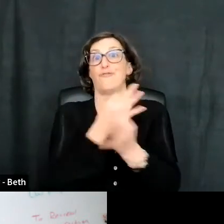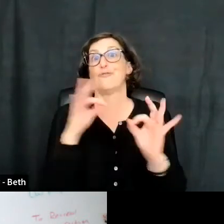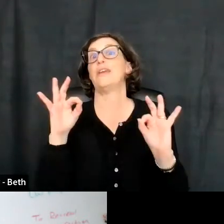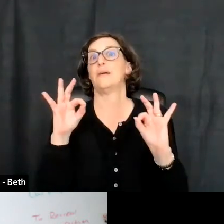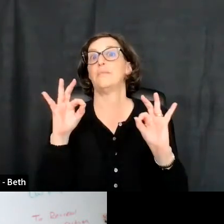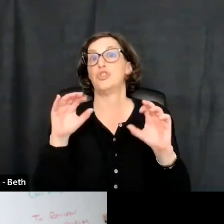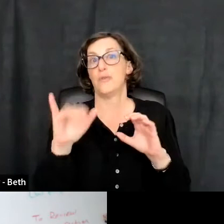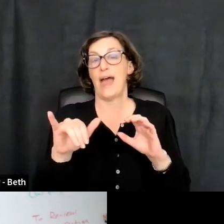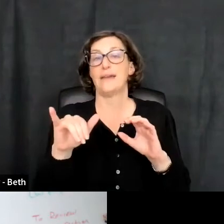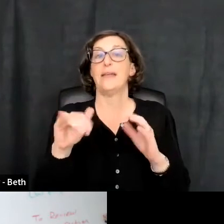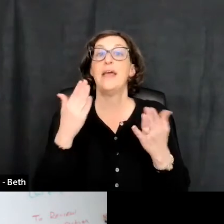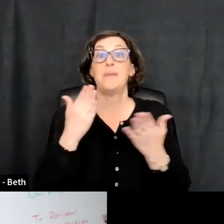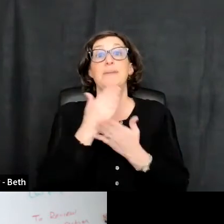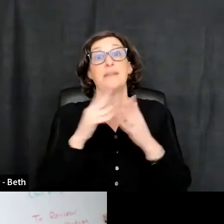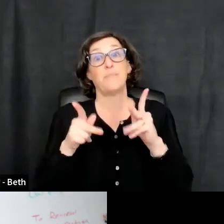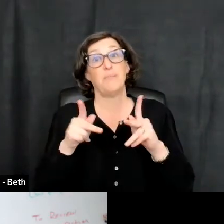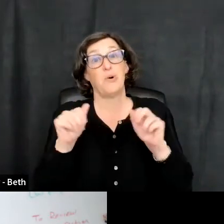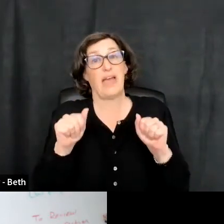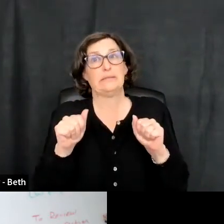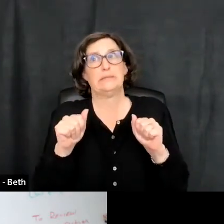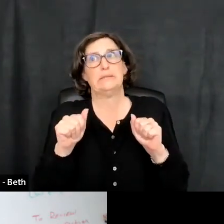some people might have a lot to lose.